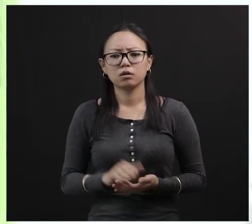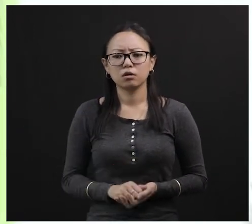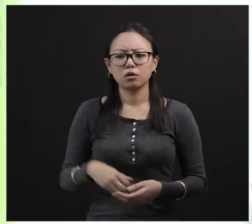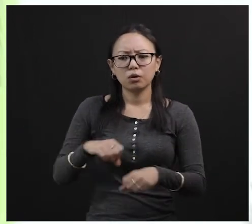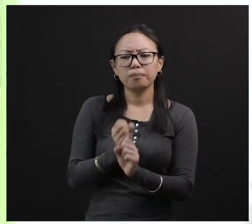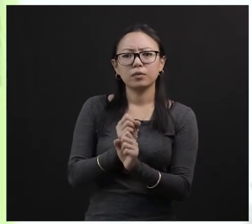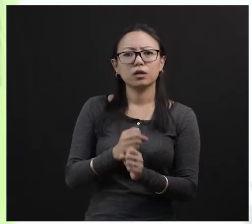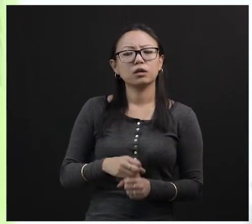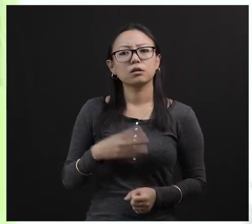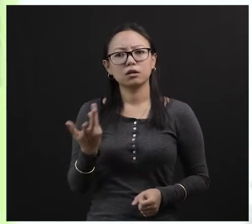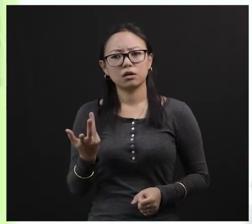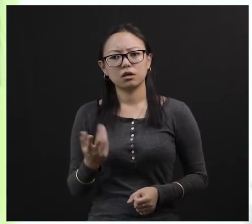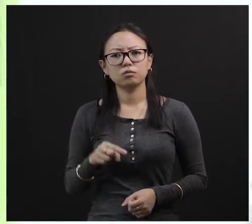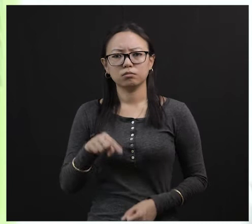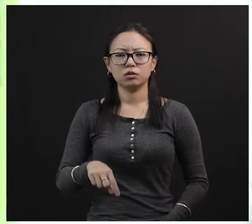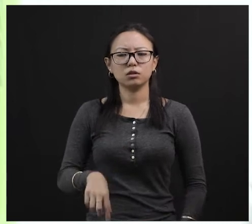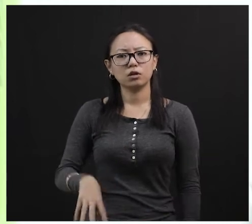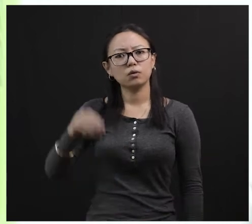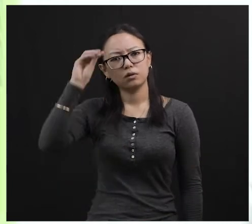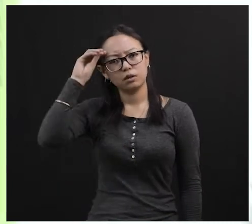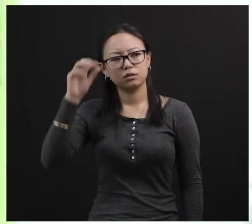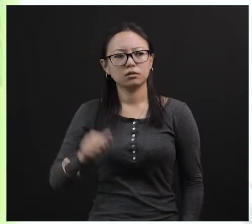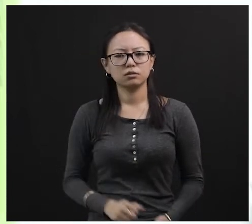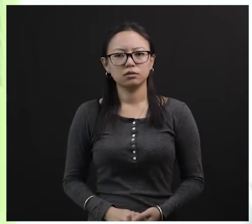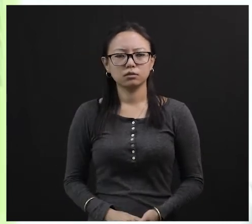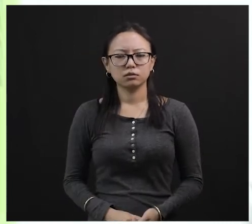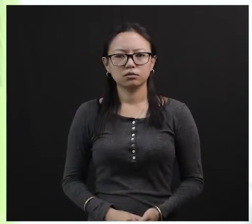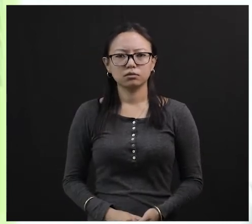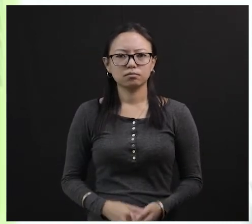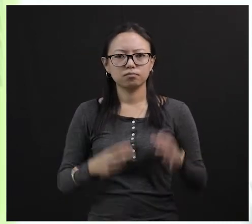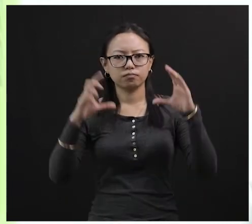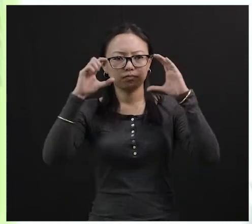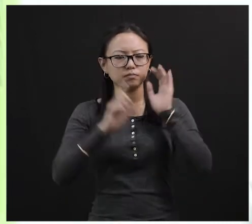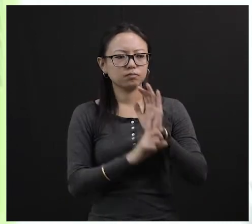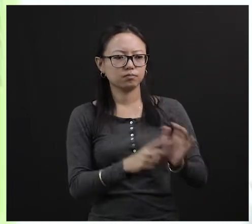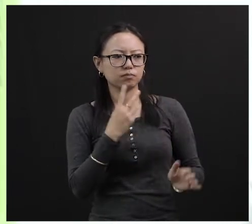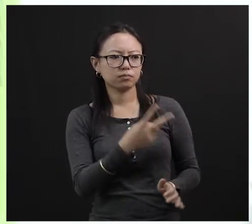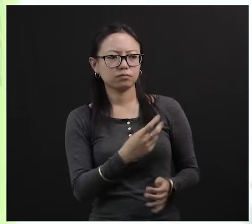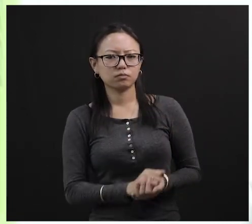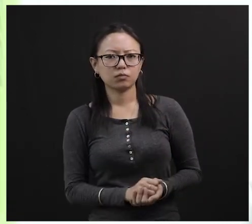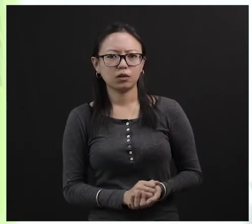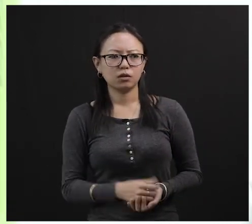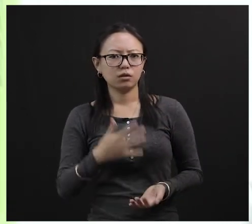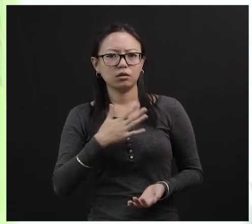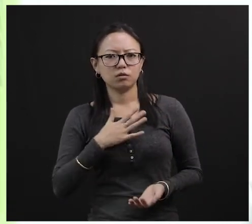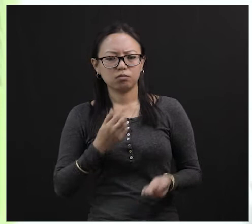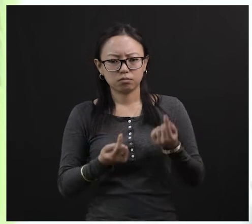very important. Now, see this, the green lush, right? The green grasses, the